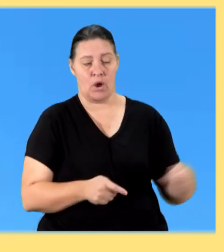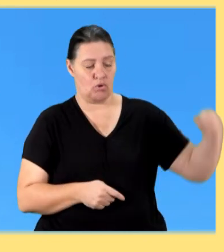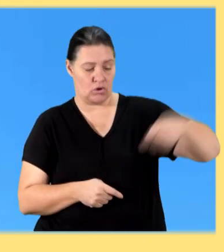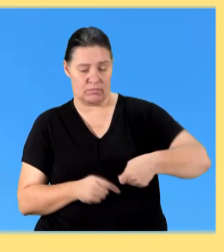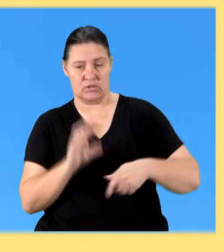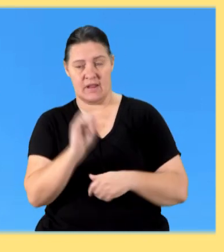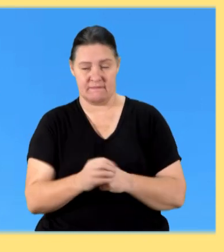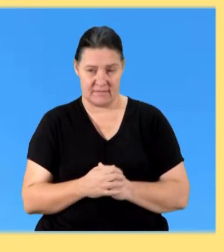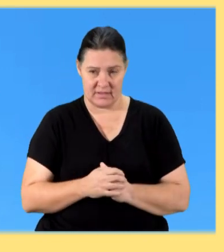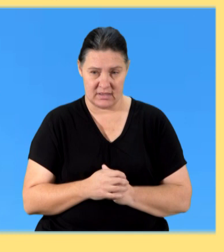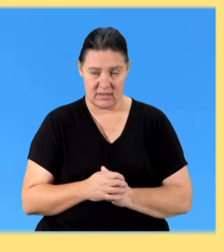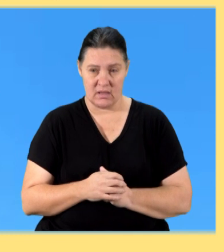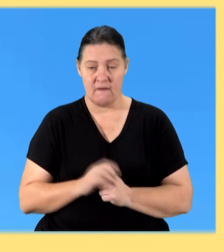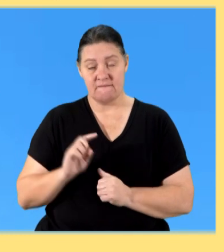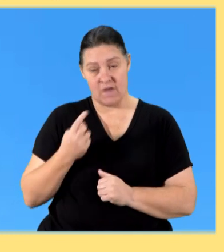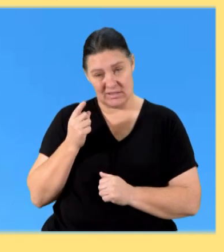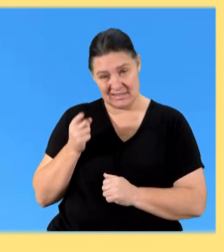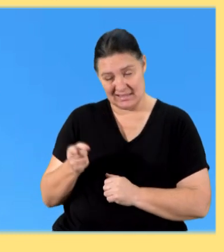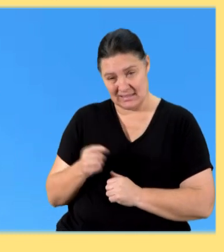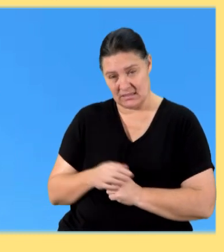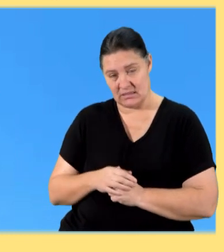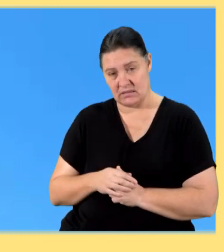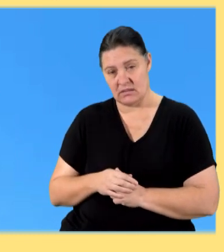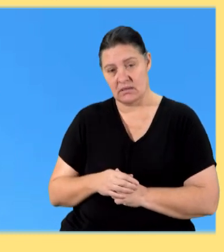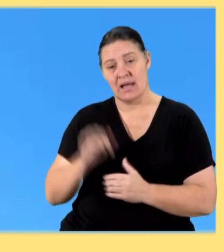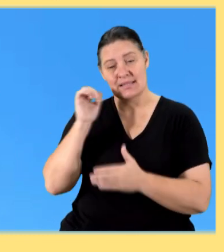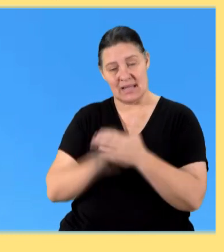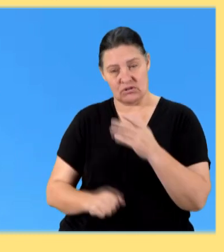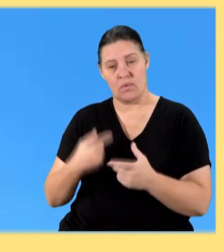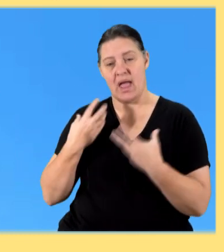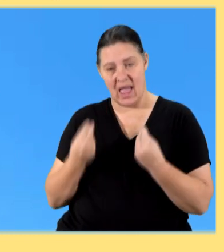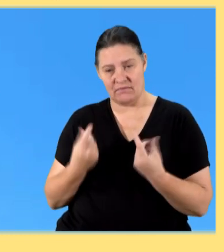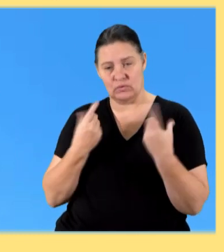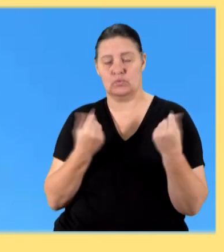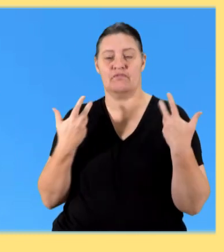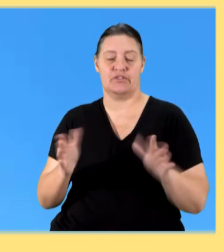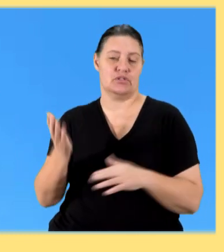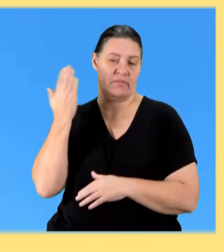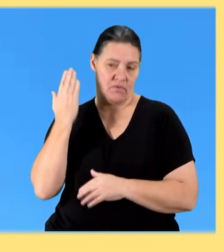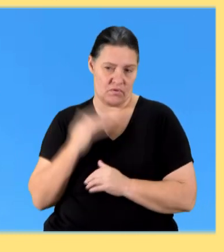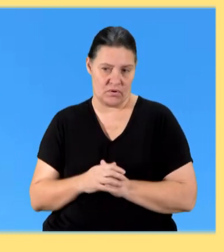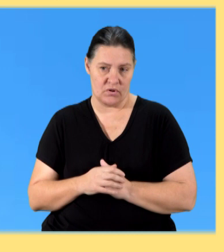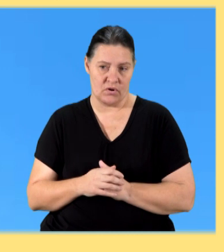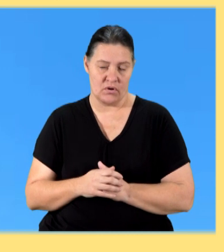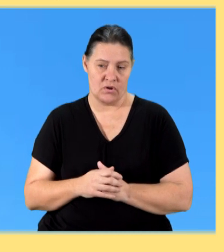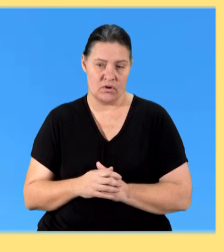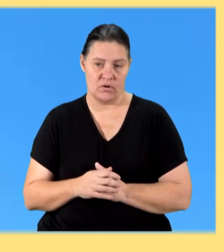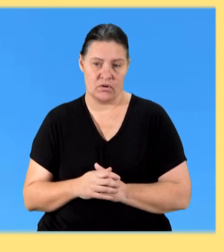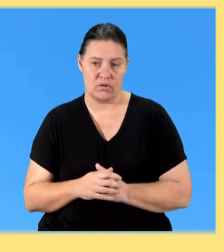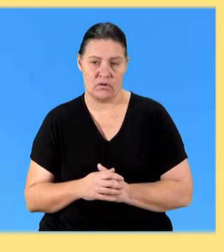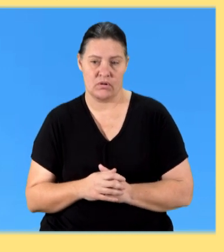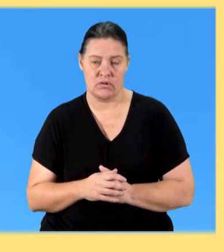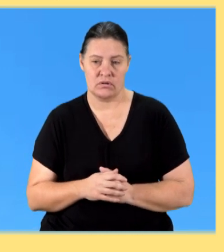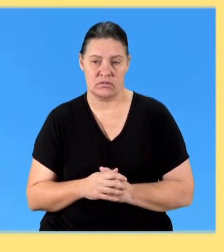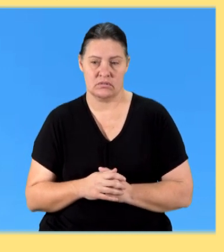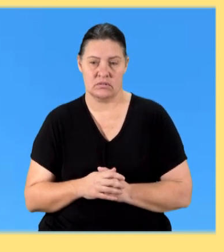contribution. So the first part is the deduction. We have done this calculation before, whereby we